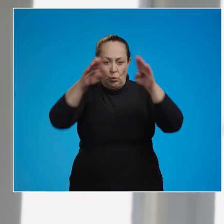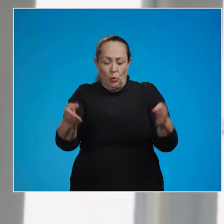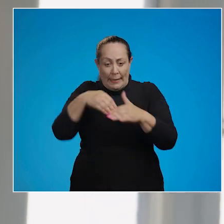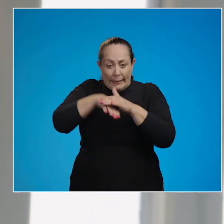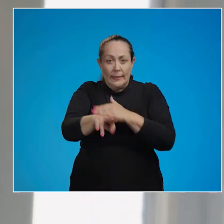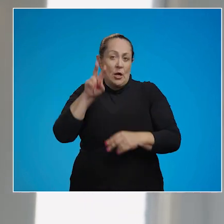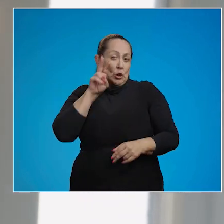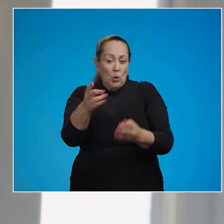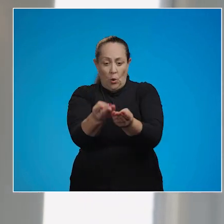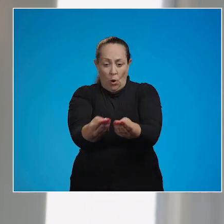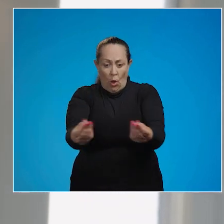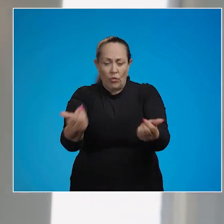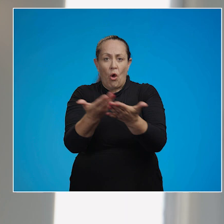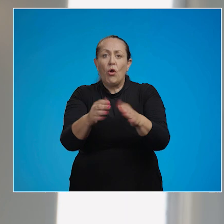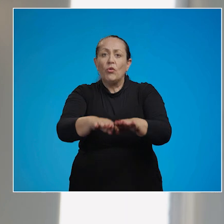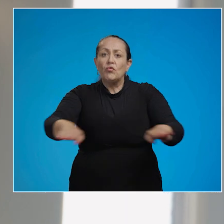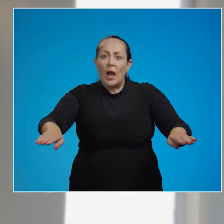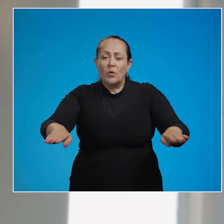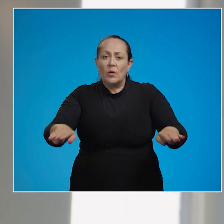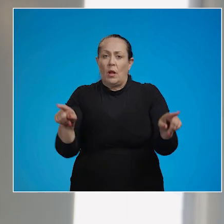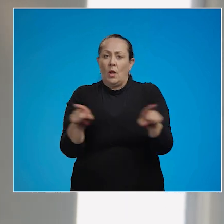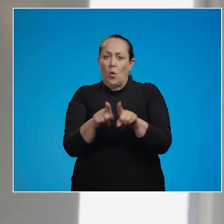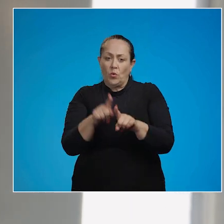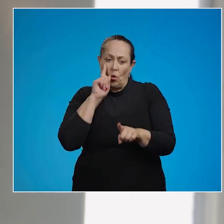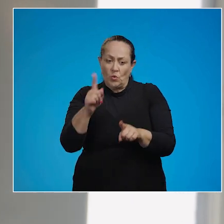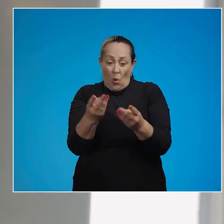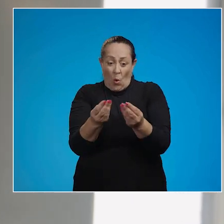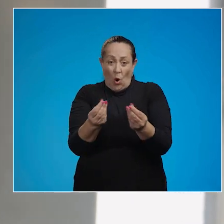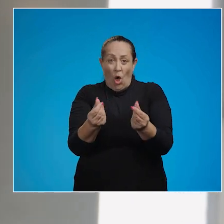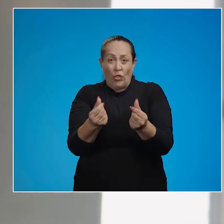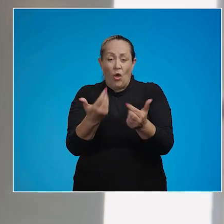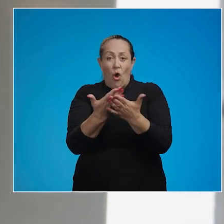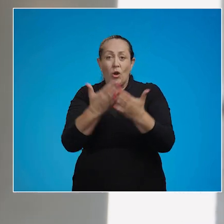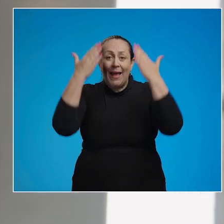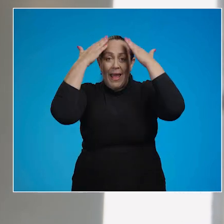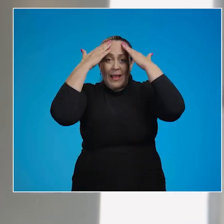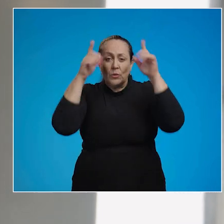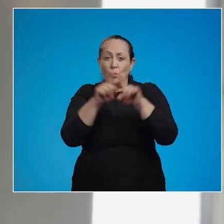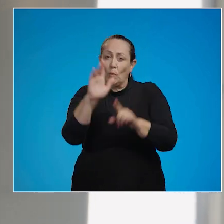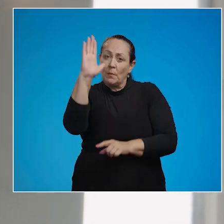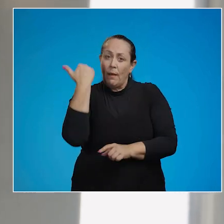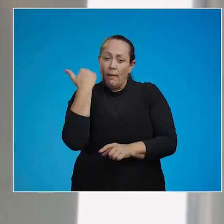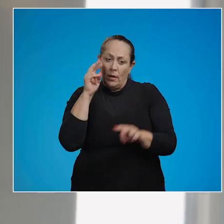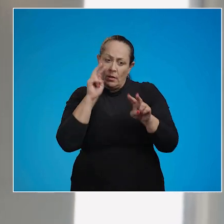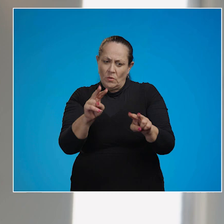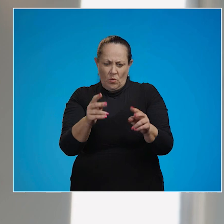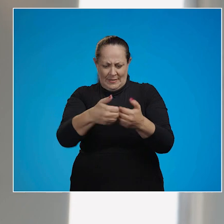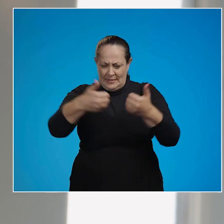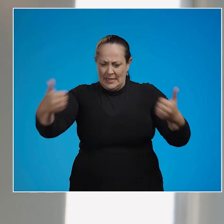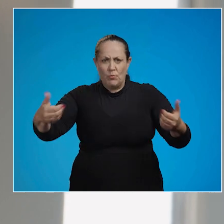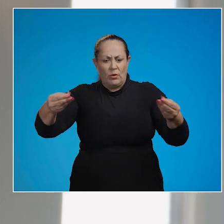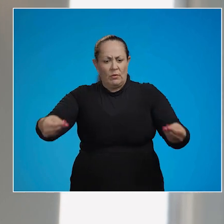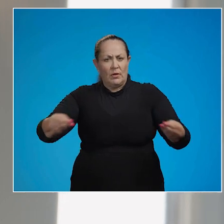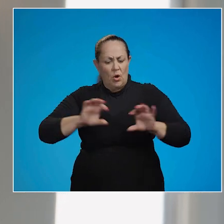into the tomb, saw the linen cloths on the ground, and also the cloth that had been over his head. This was not with the